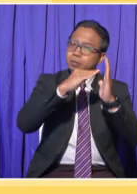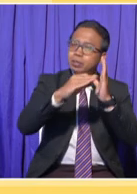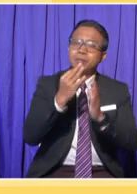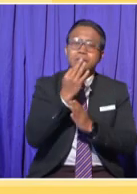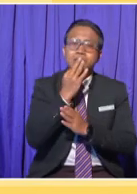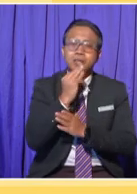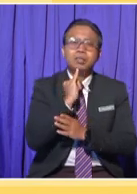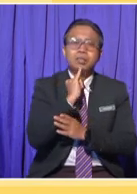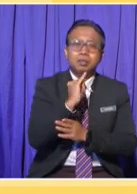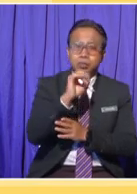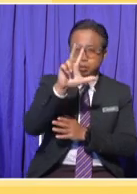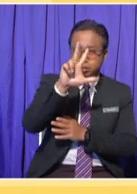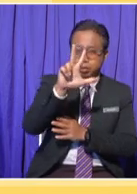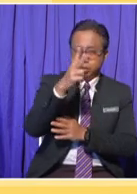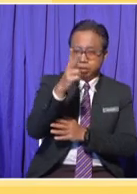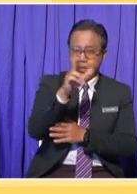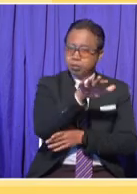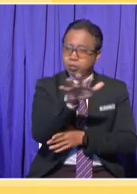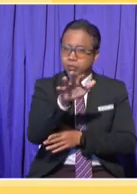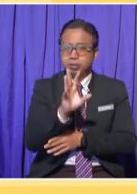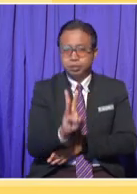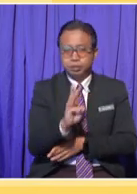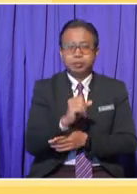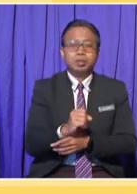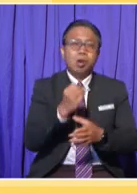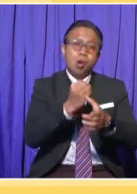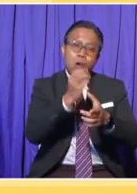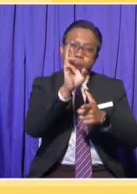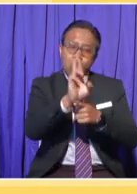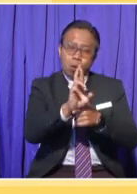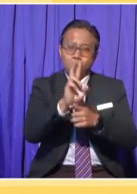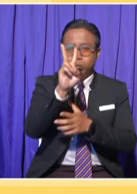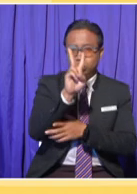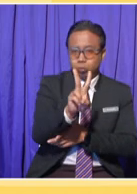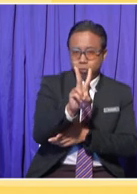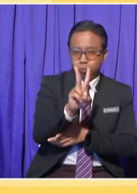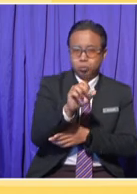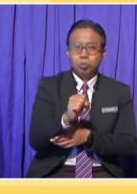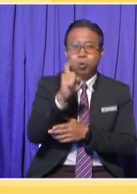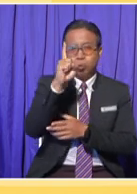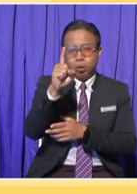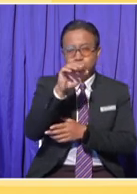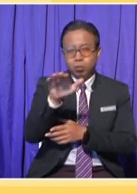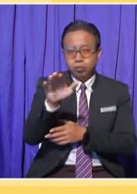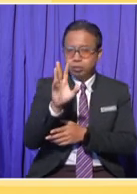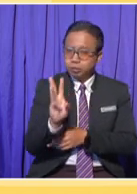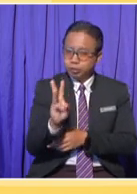is 13 over 6 or 2, 1 over